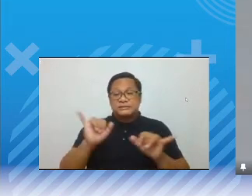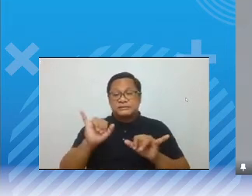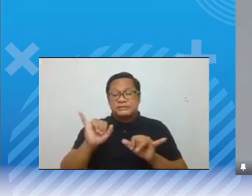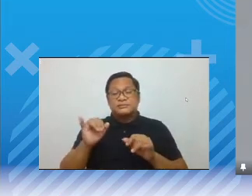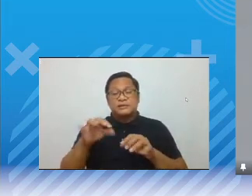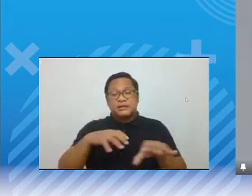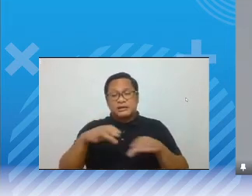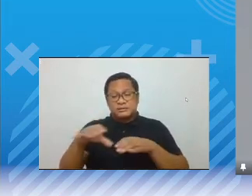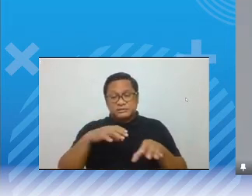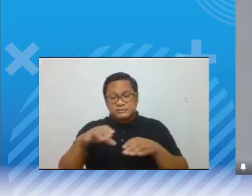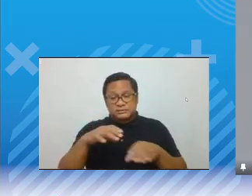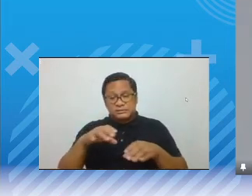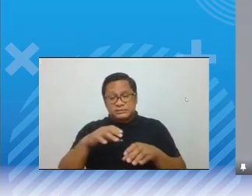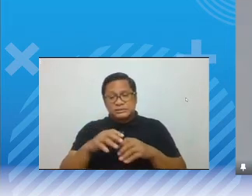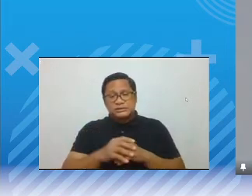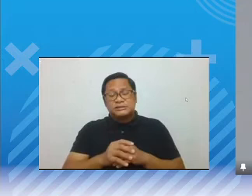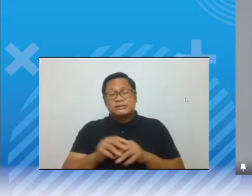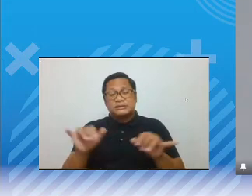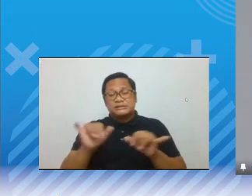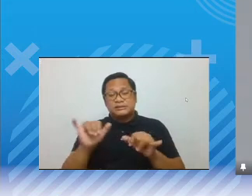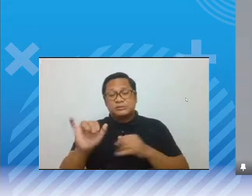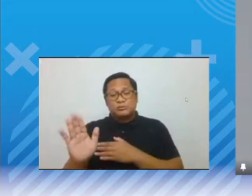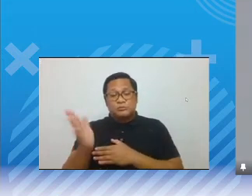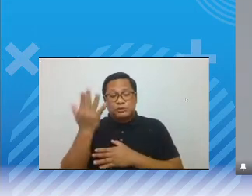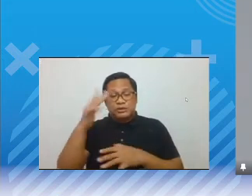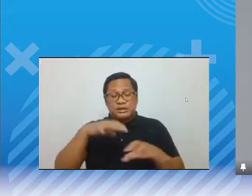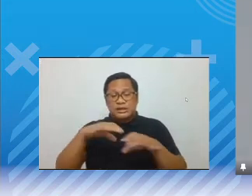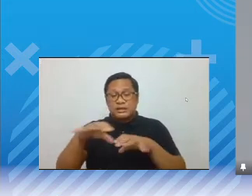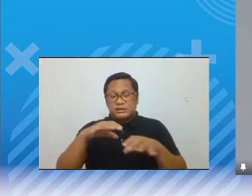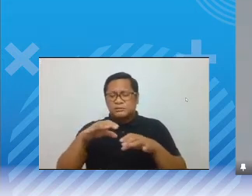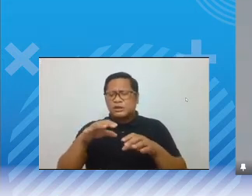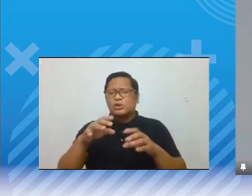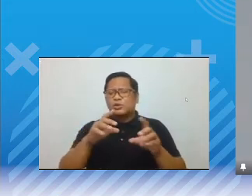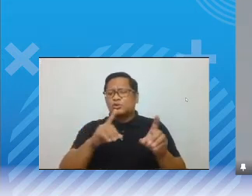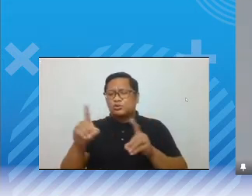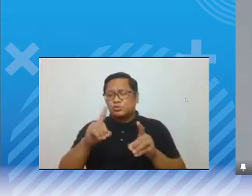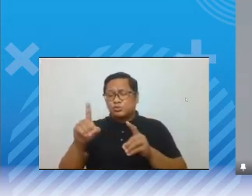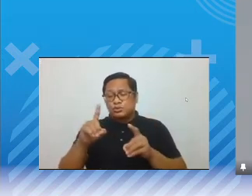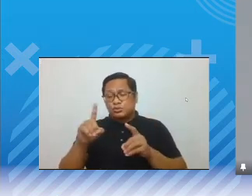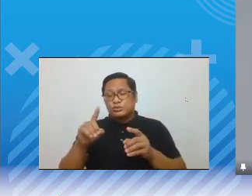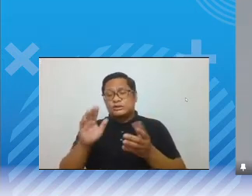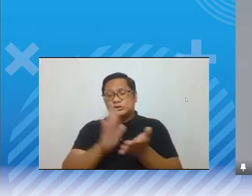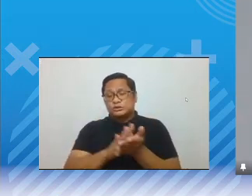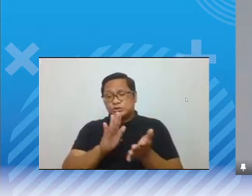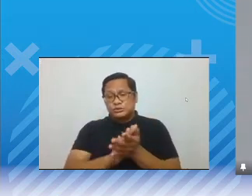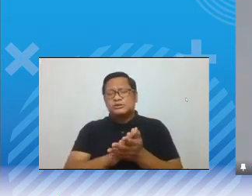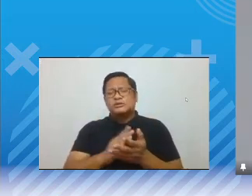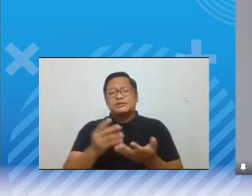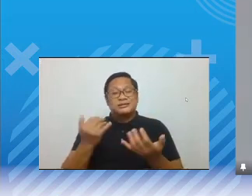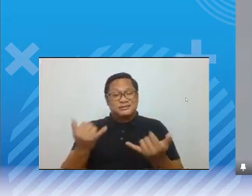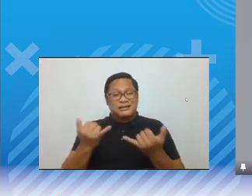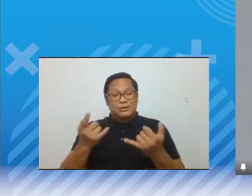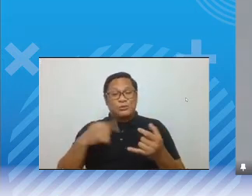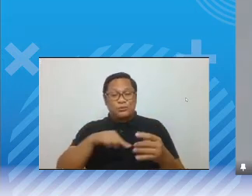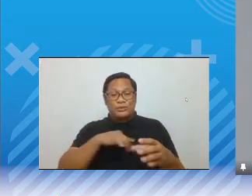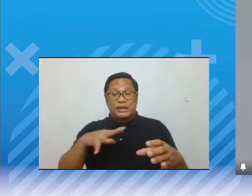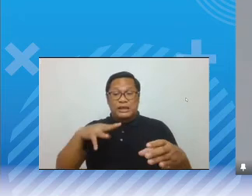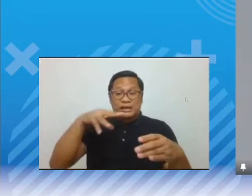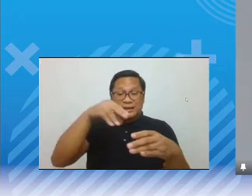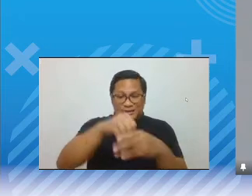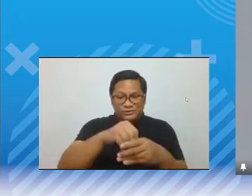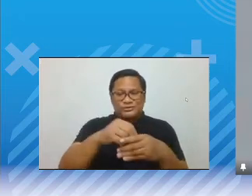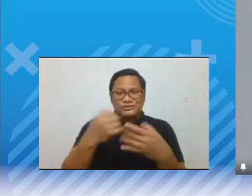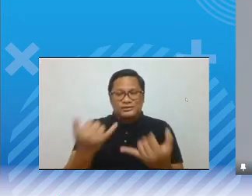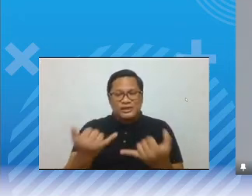So this morning meeting is something that we do in school, and it's something that we integrate now that we are doing the